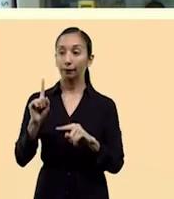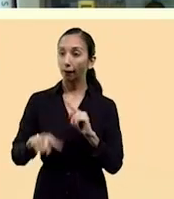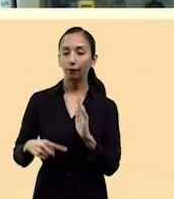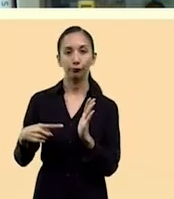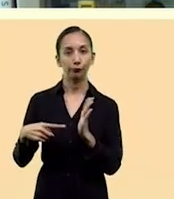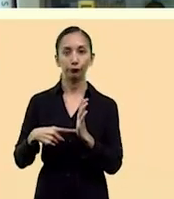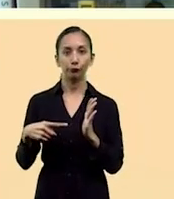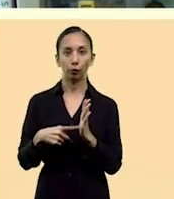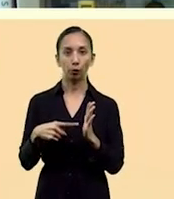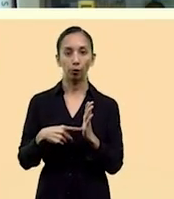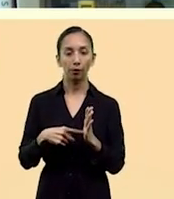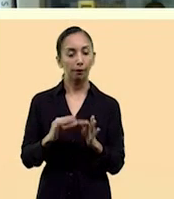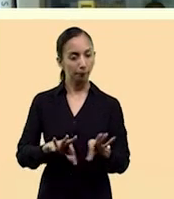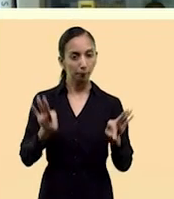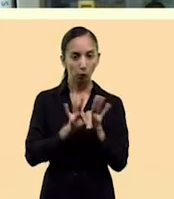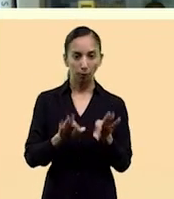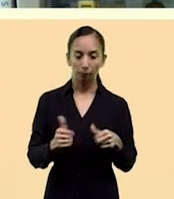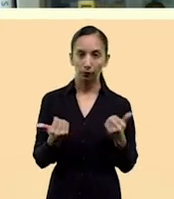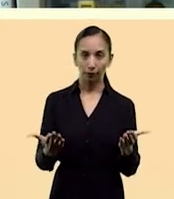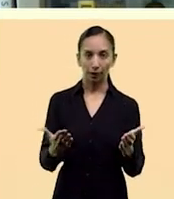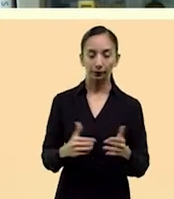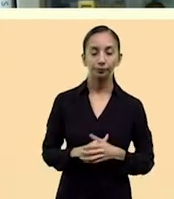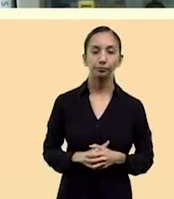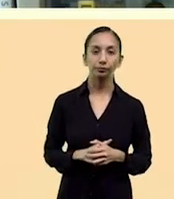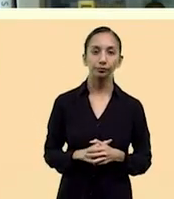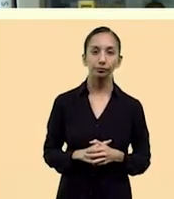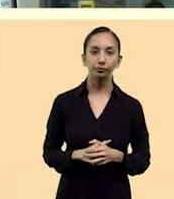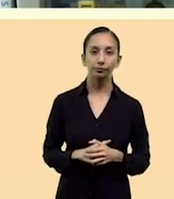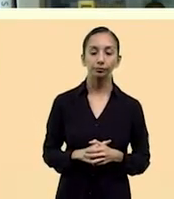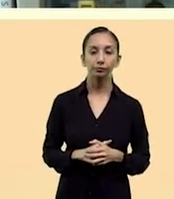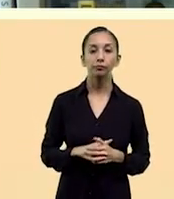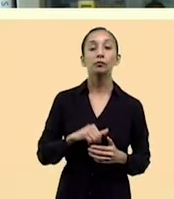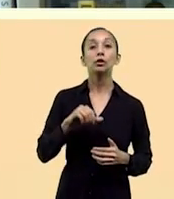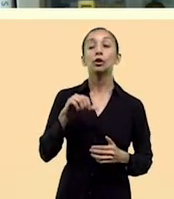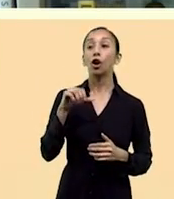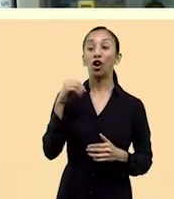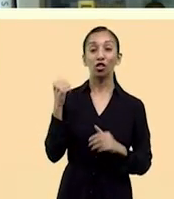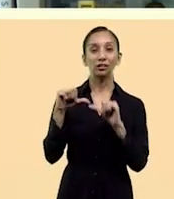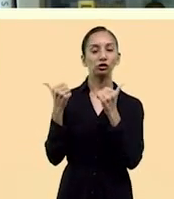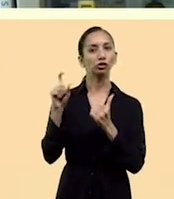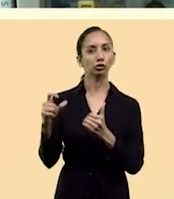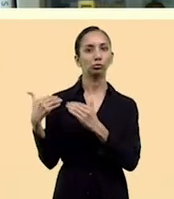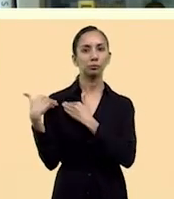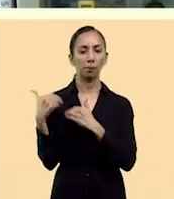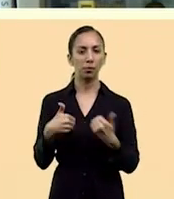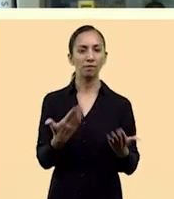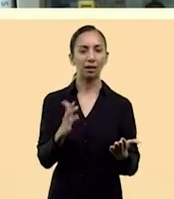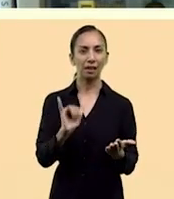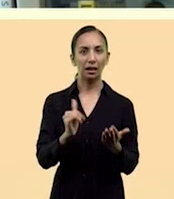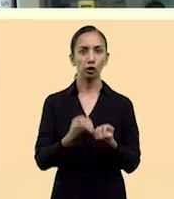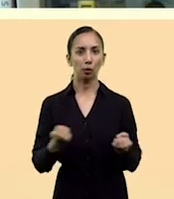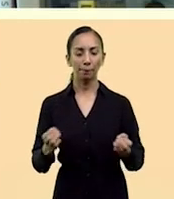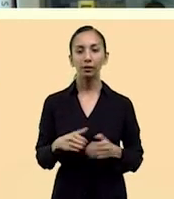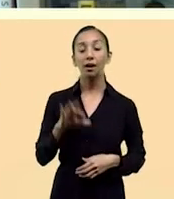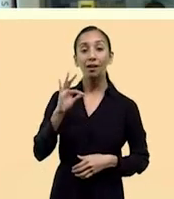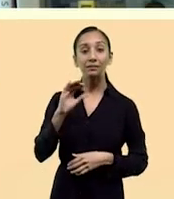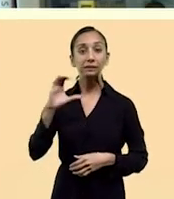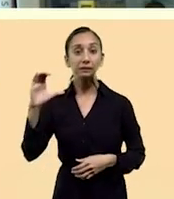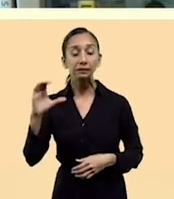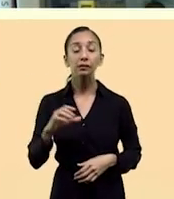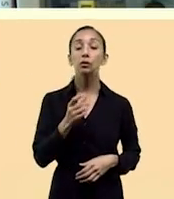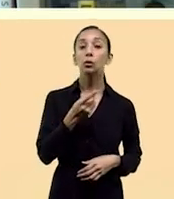is also necessary if we're to serve all students. It should be the responsibility of other government agencies, the FCC at the federal